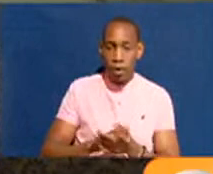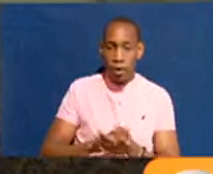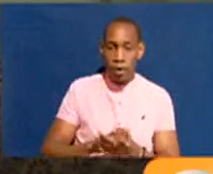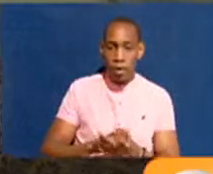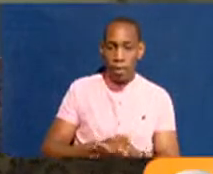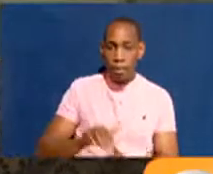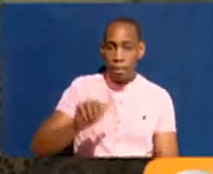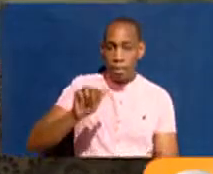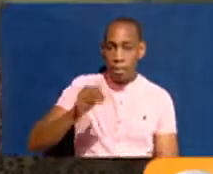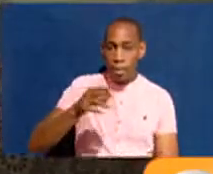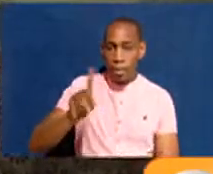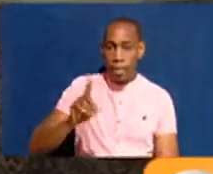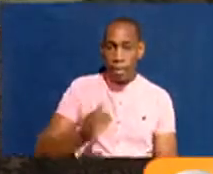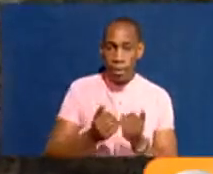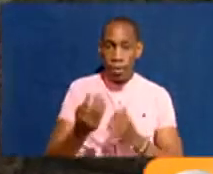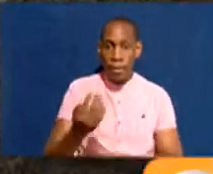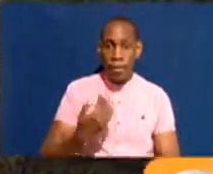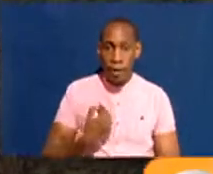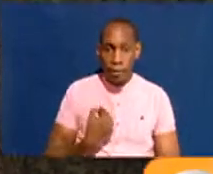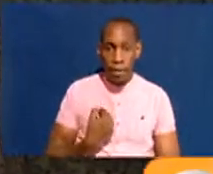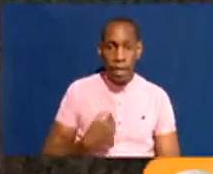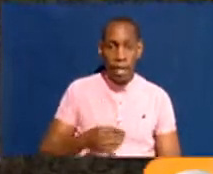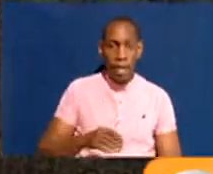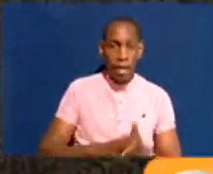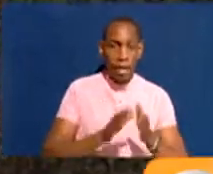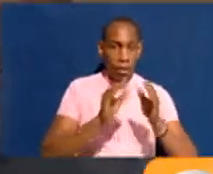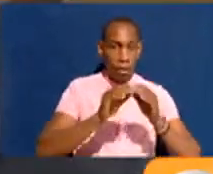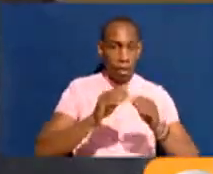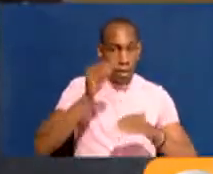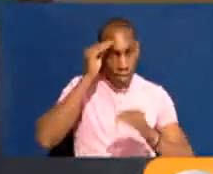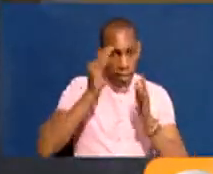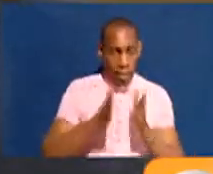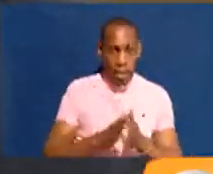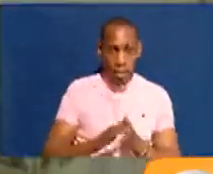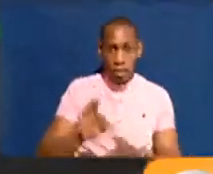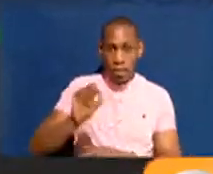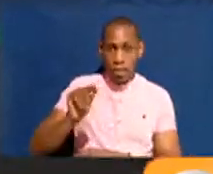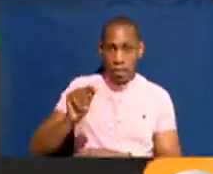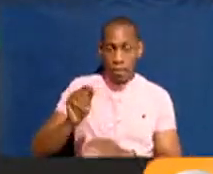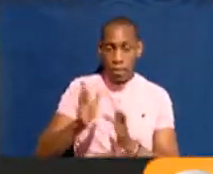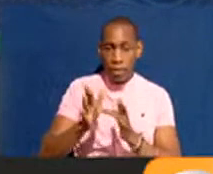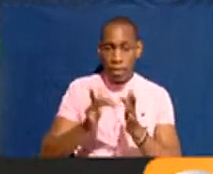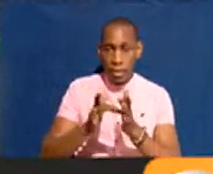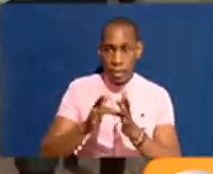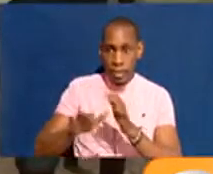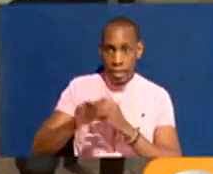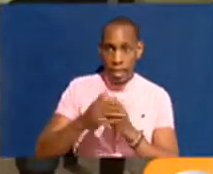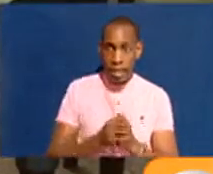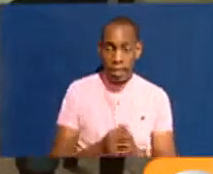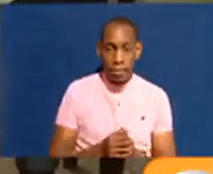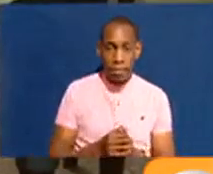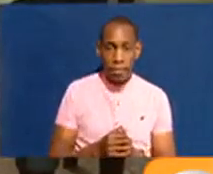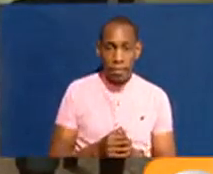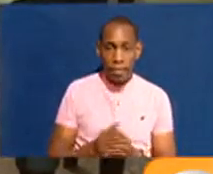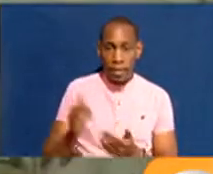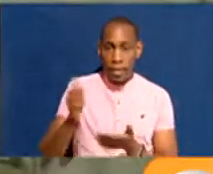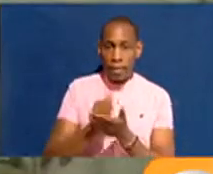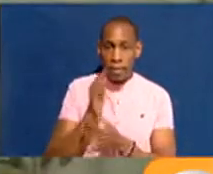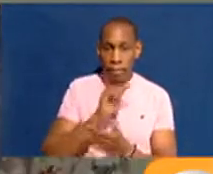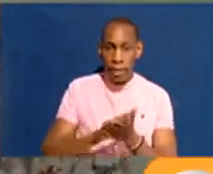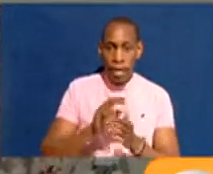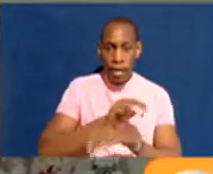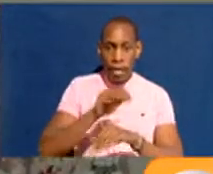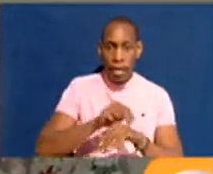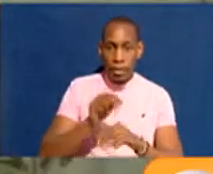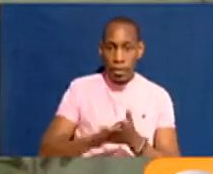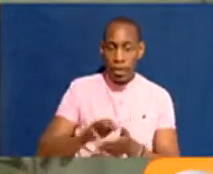Hassan. The father of four was an educator at the Fort Jesus Museum. 78 ndio kuandikwa kazi na National